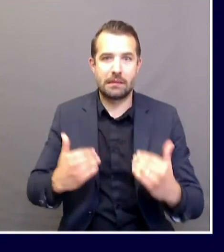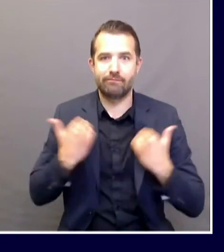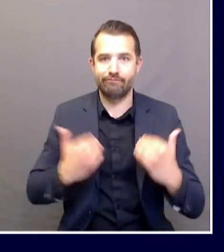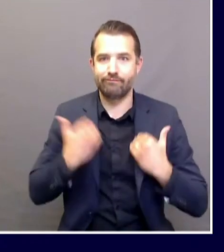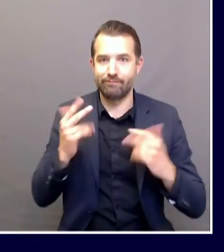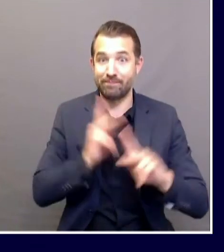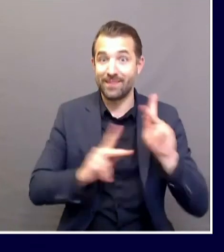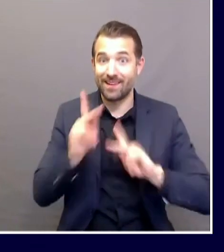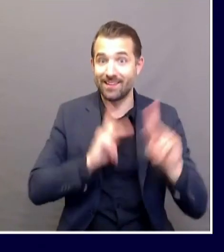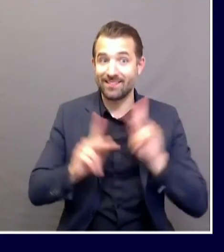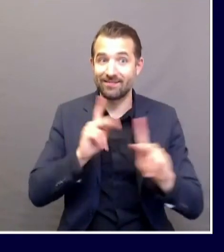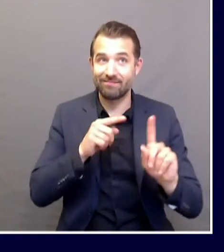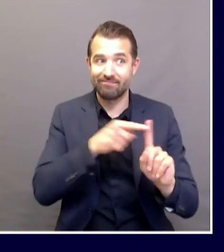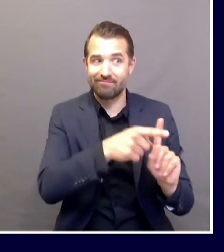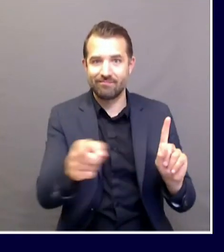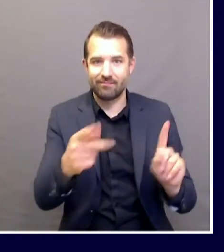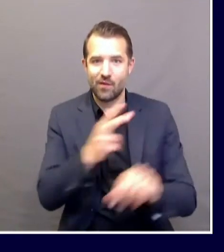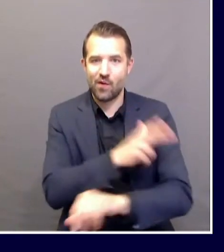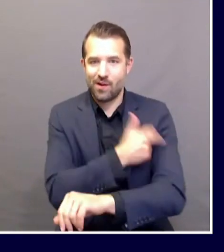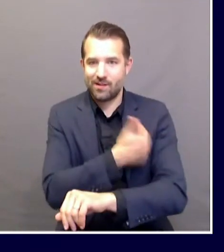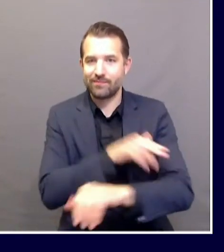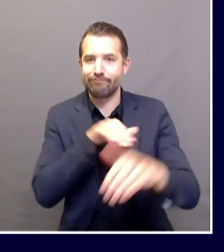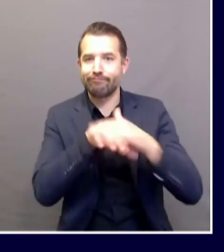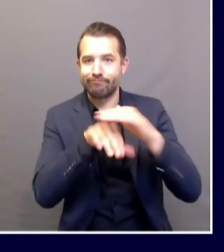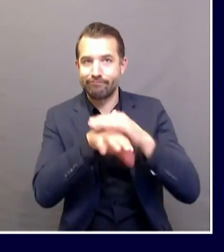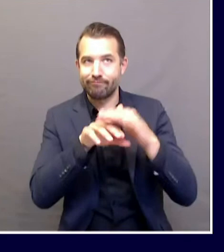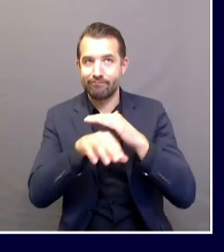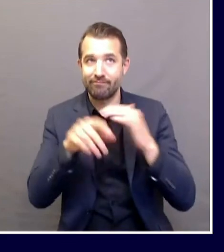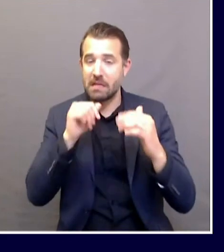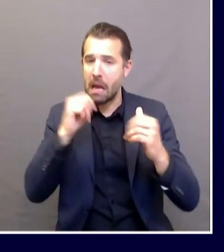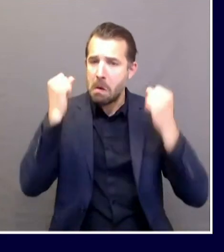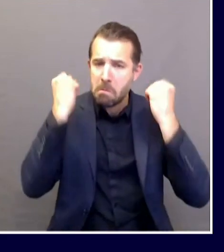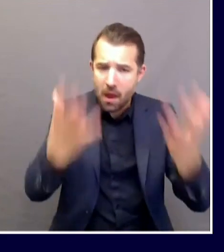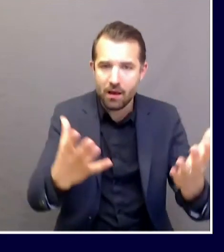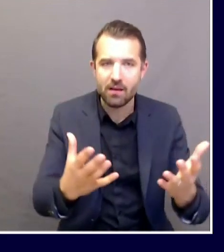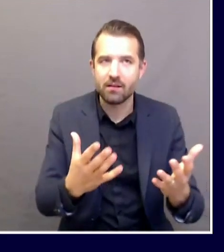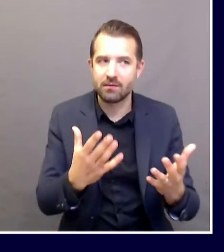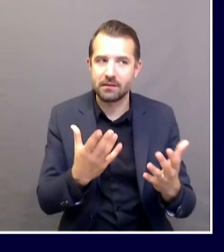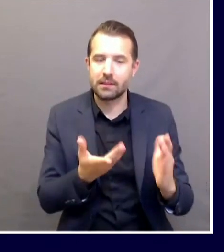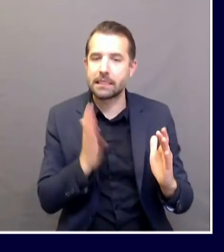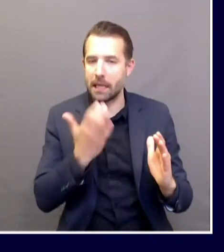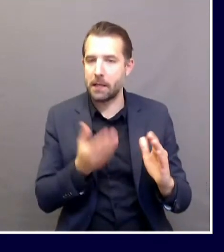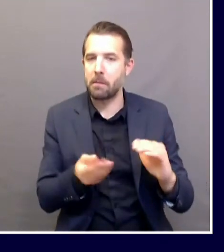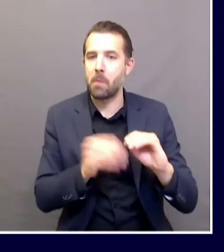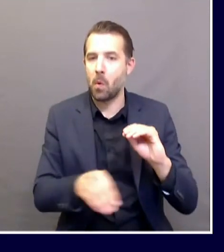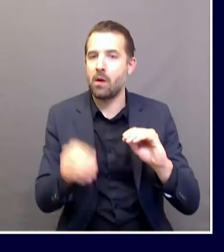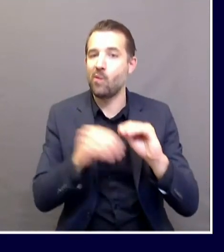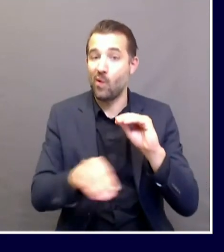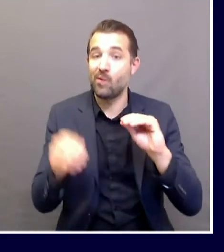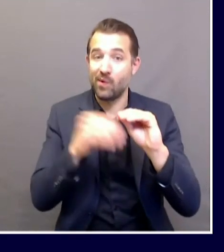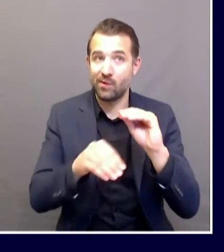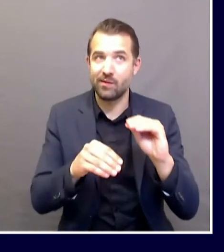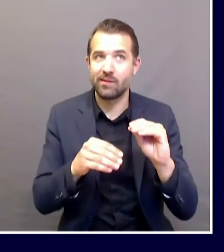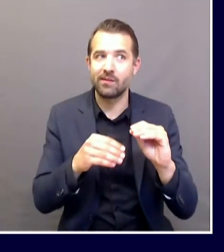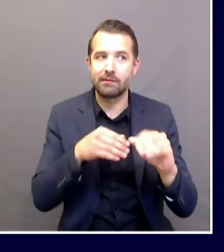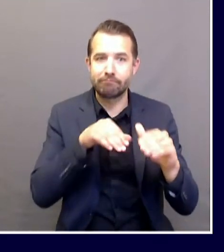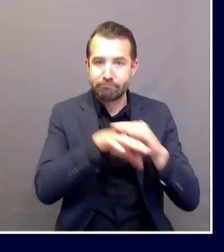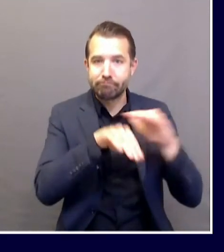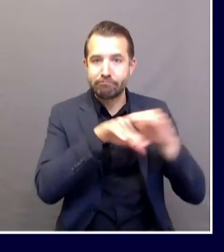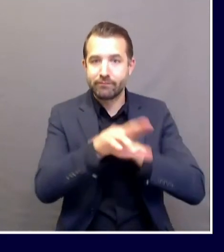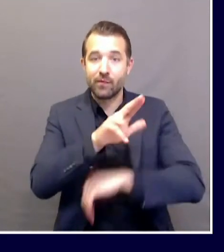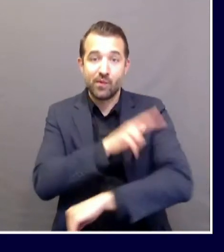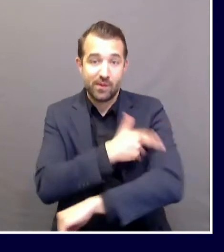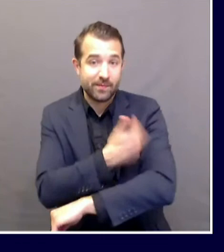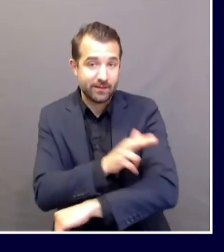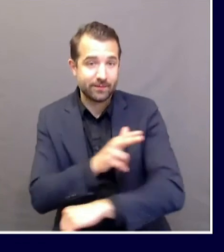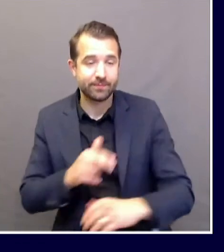numbers. Younger folks, although they are hospitalized more relative to everybody who's hospitalized, the rate still is low. That's a